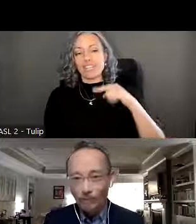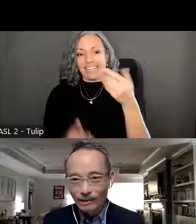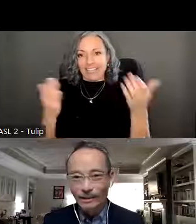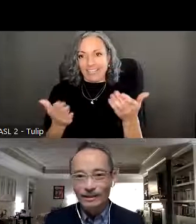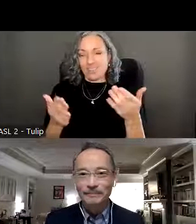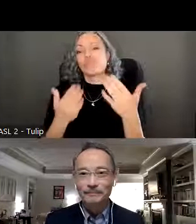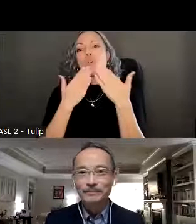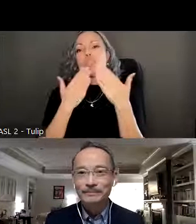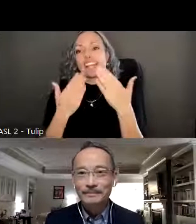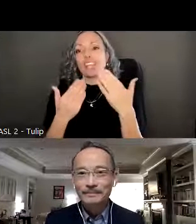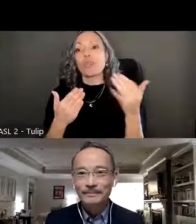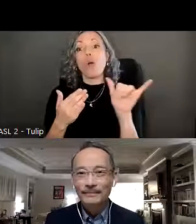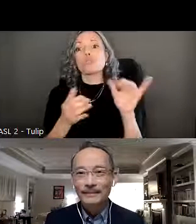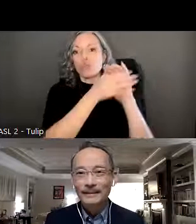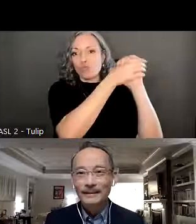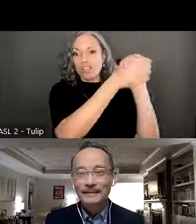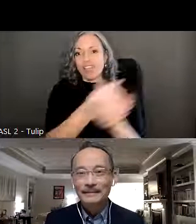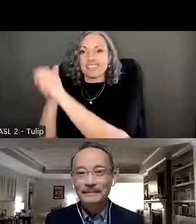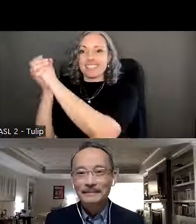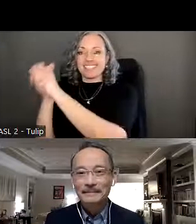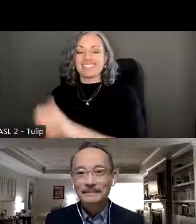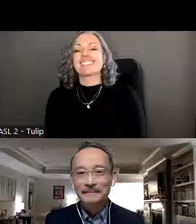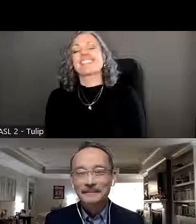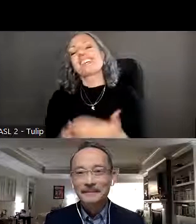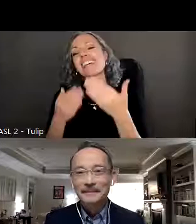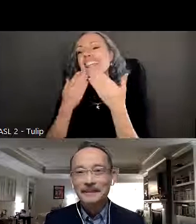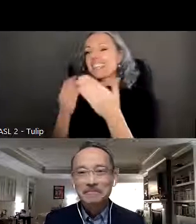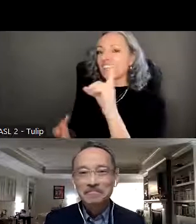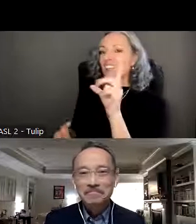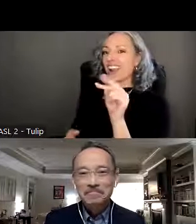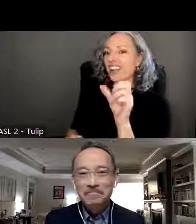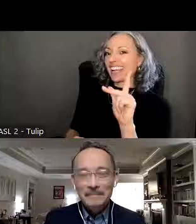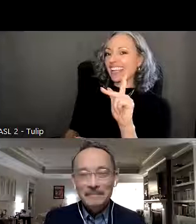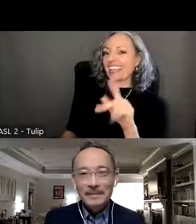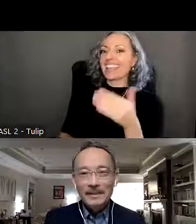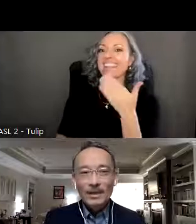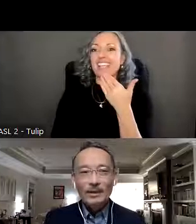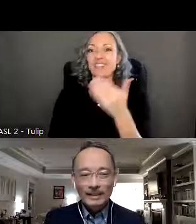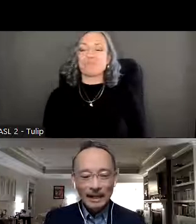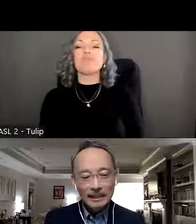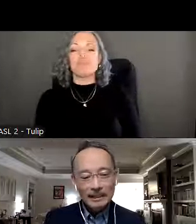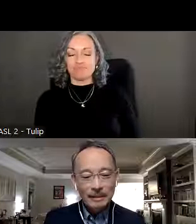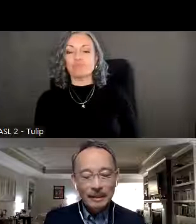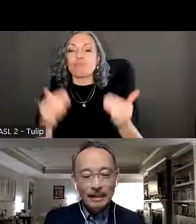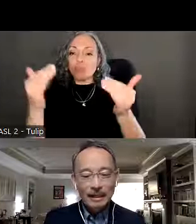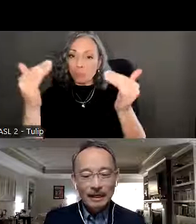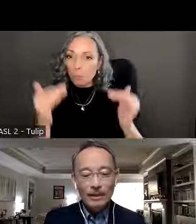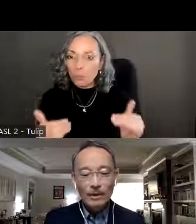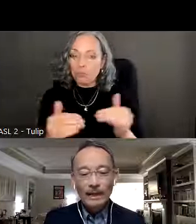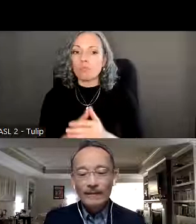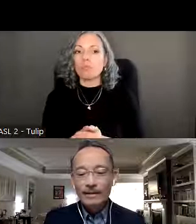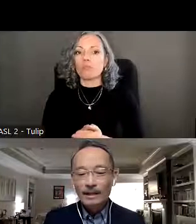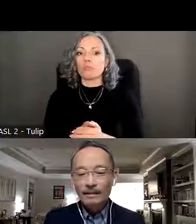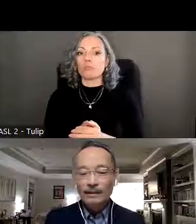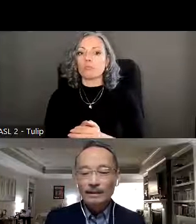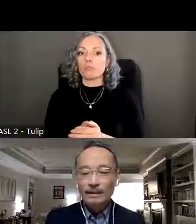and congratulations. Thank you, Derek. Thank you. Right. So next item, I know